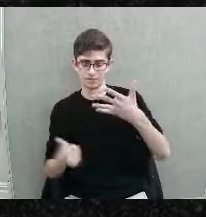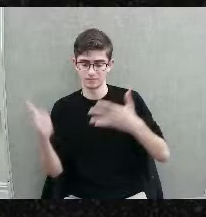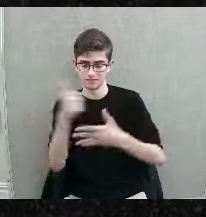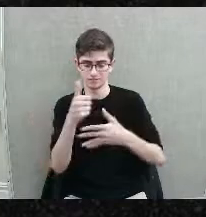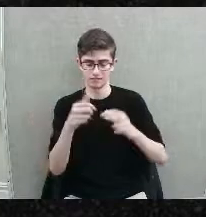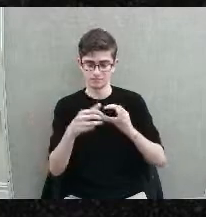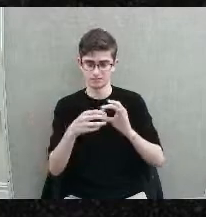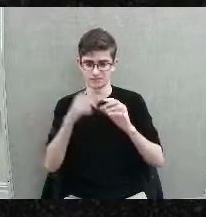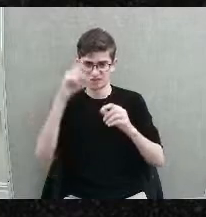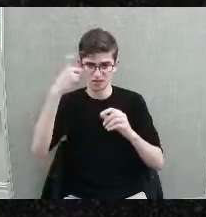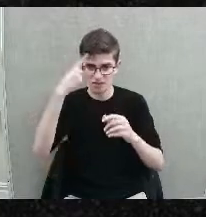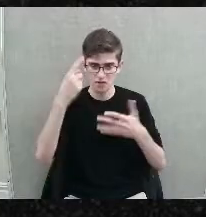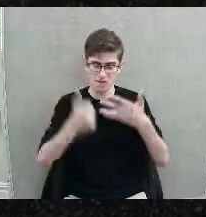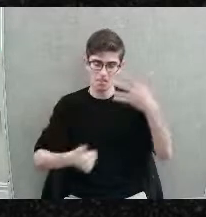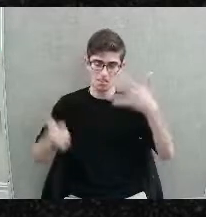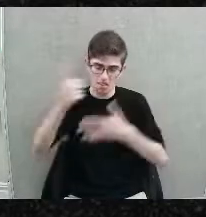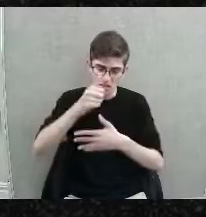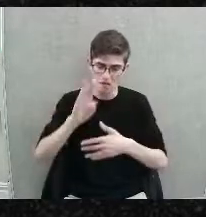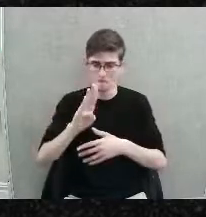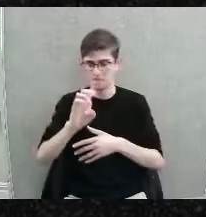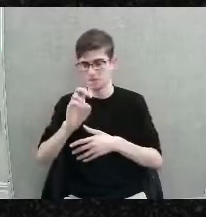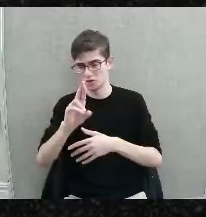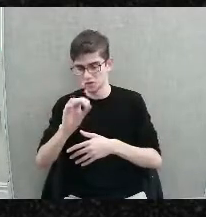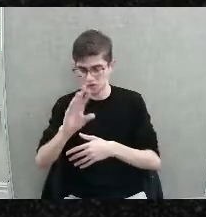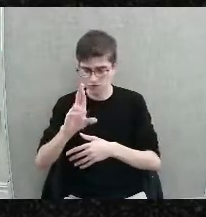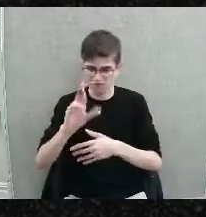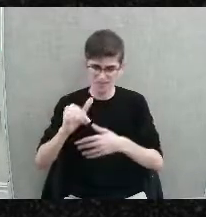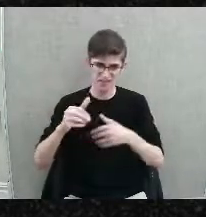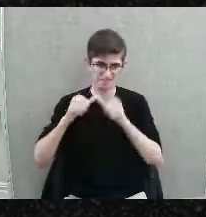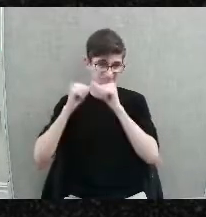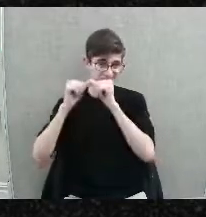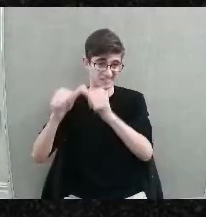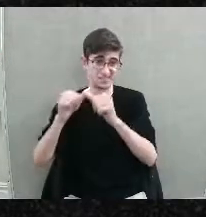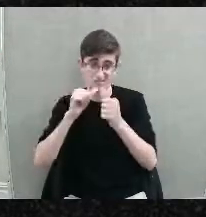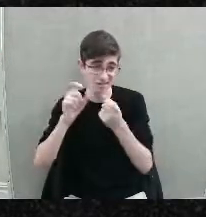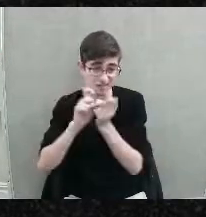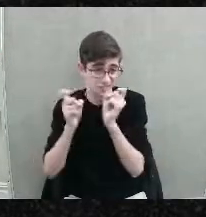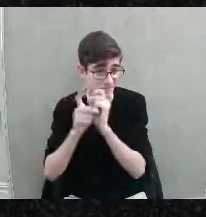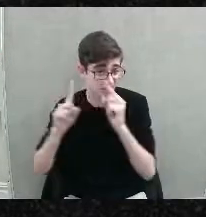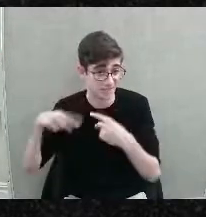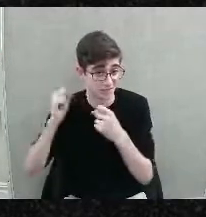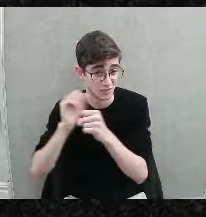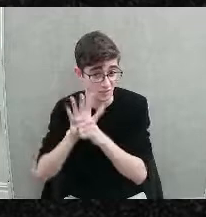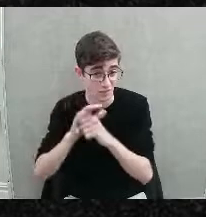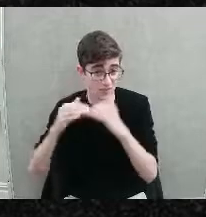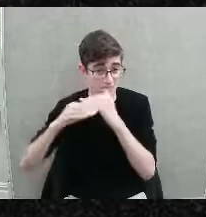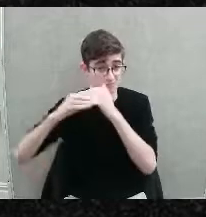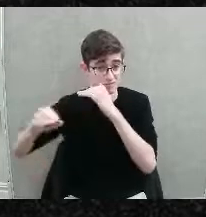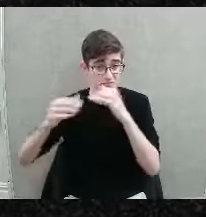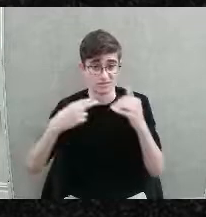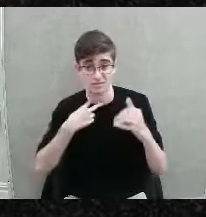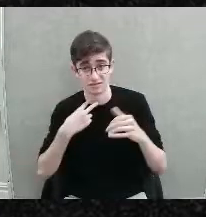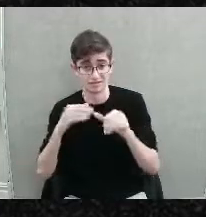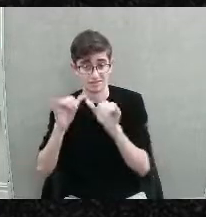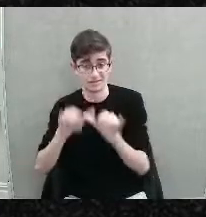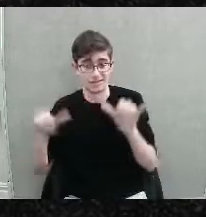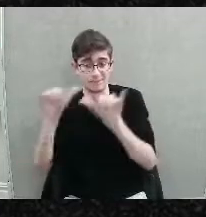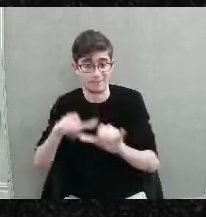of governance have continued unchanged, relatively unchanged, and such that